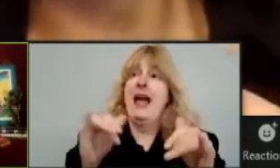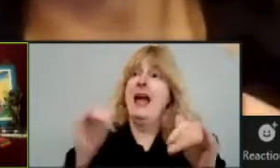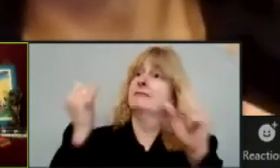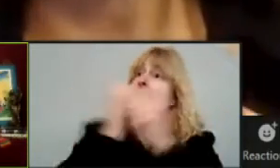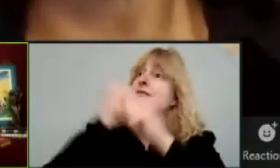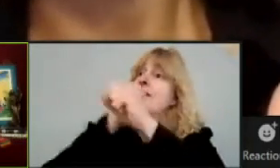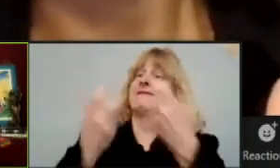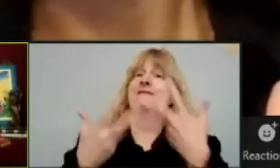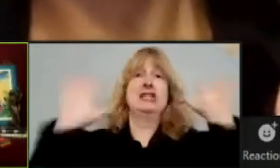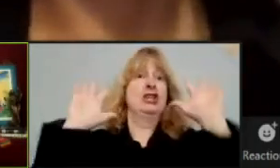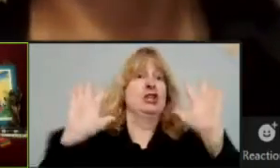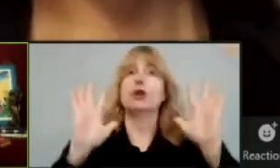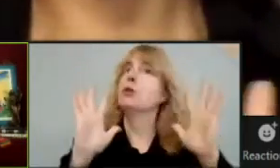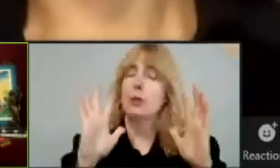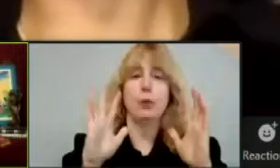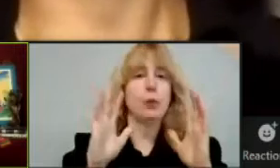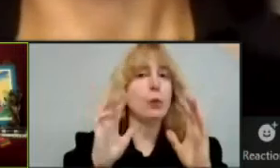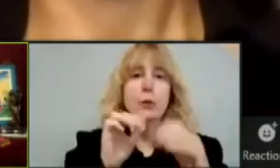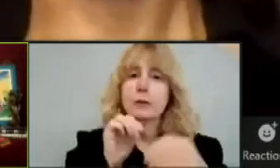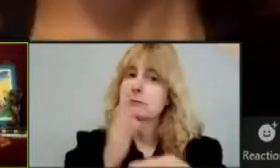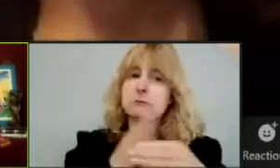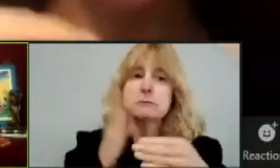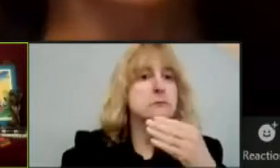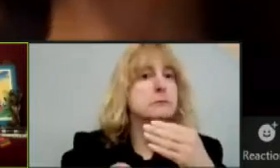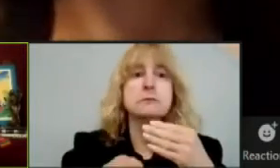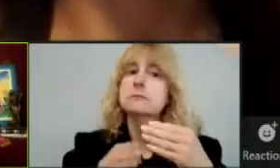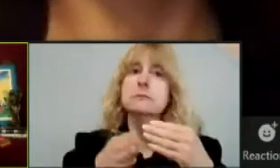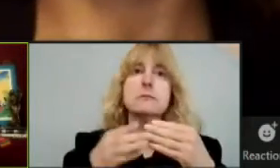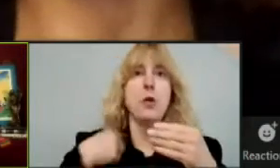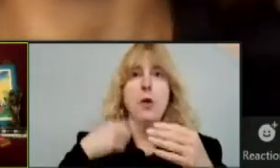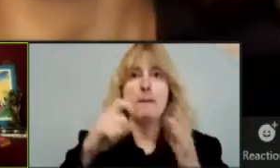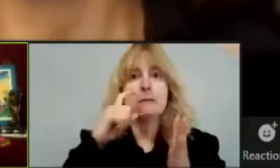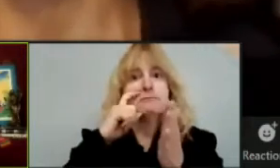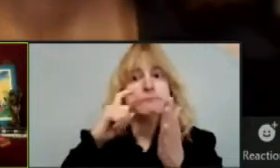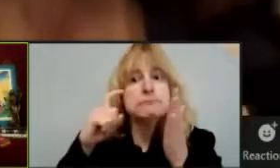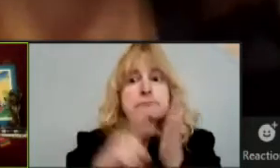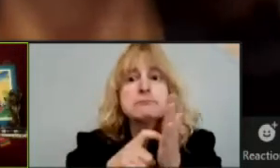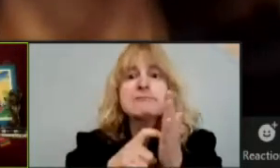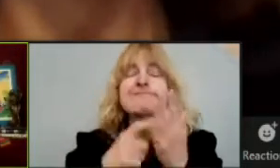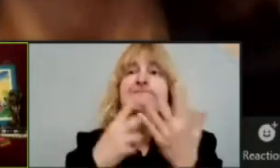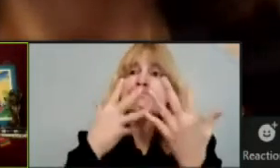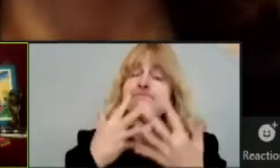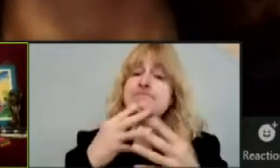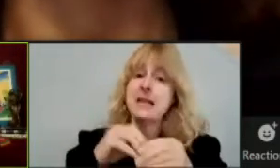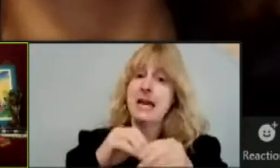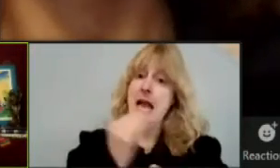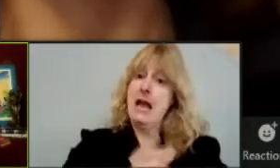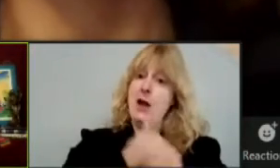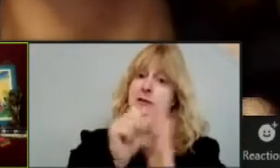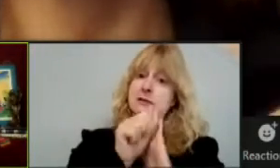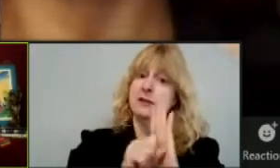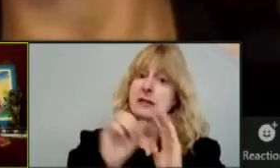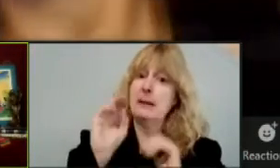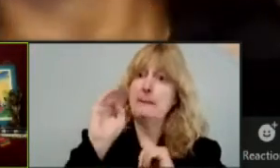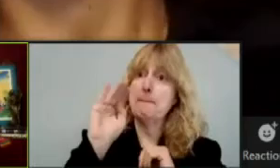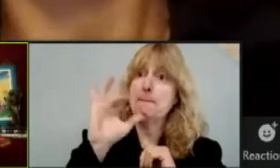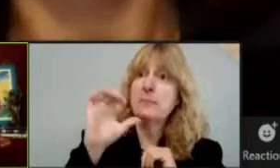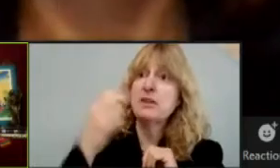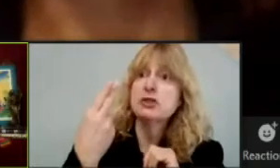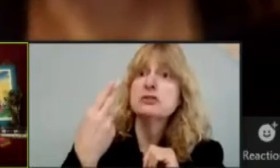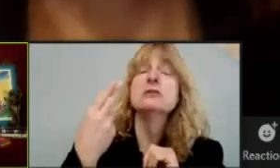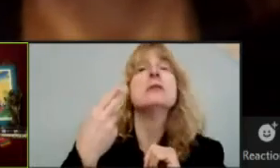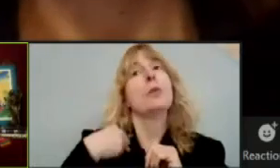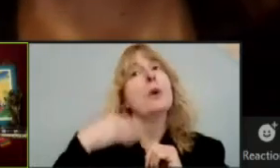to recognize that, unfortunately, in our own state of Michigan, we know that our votes were called into